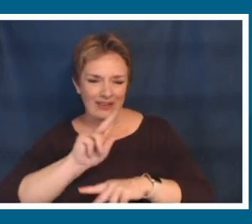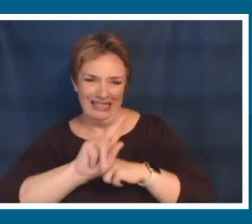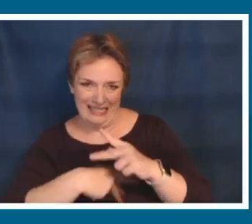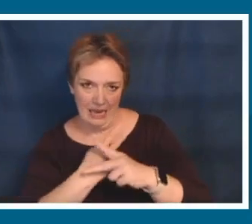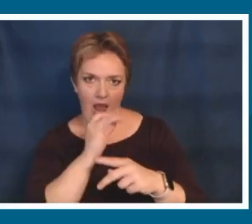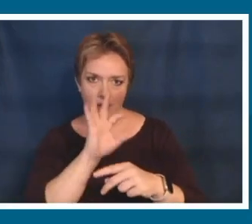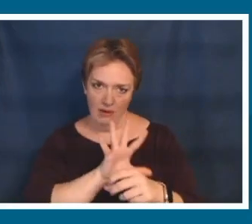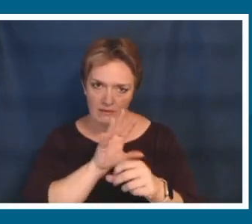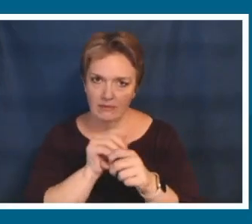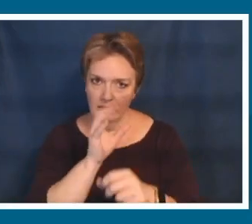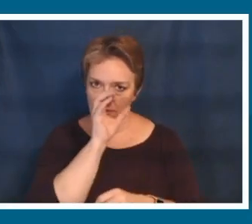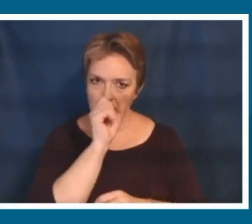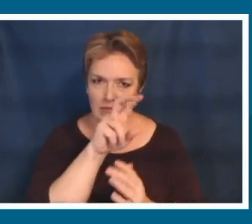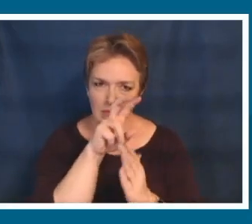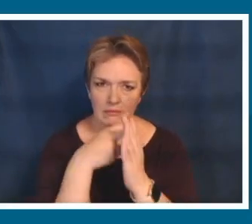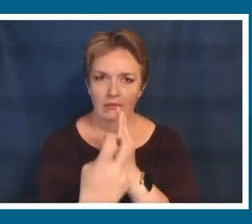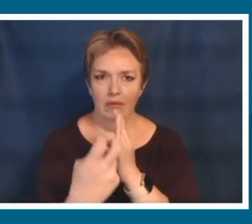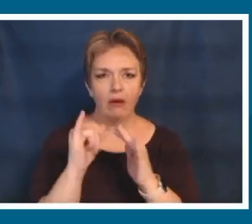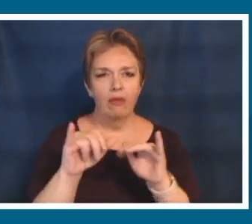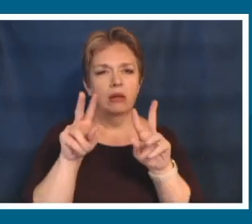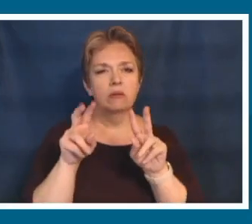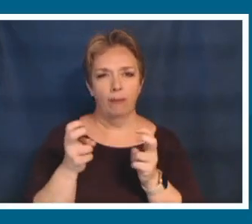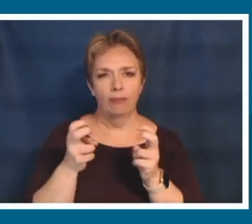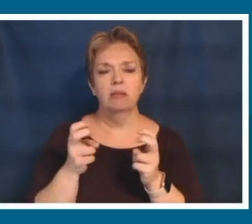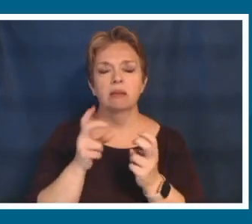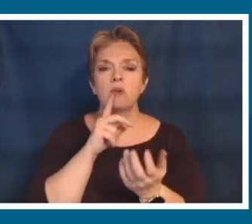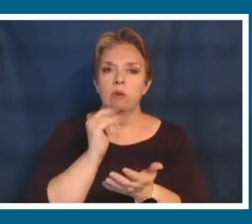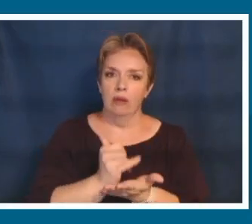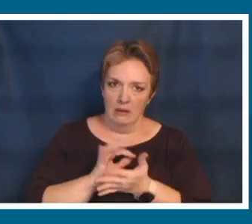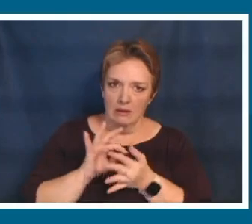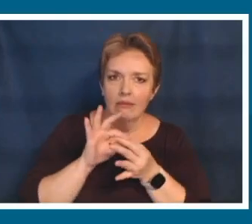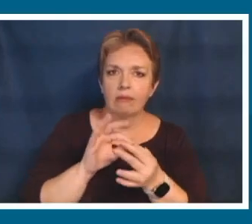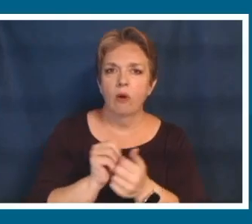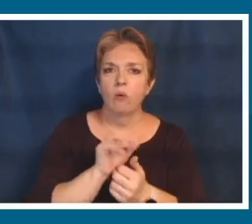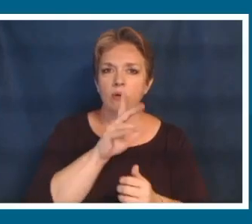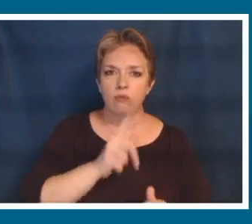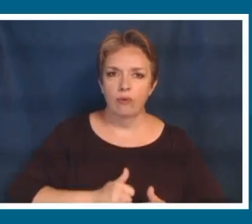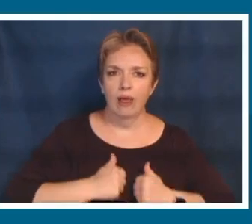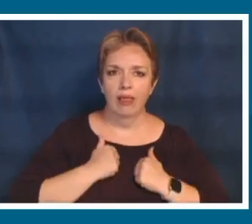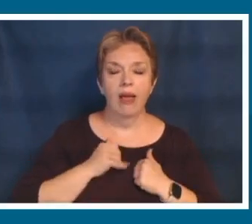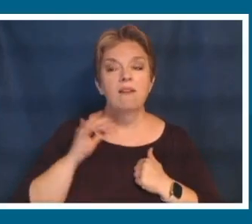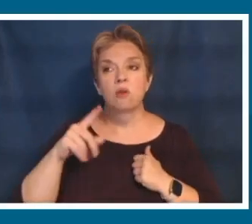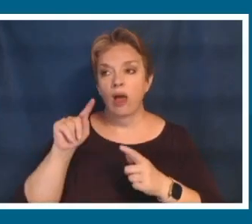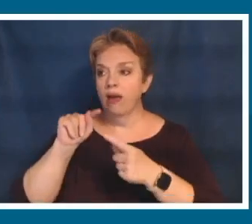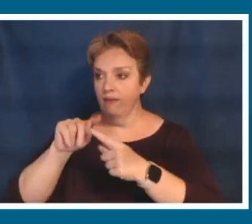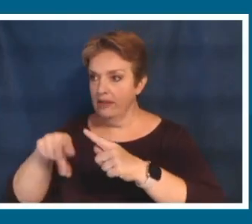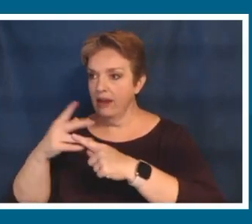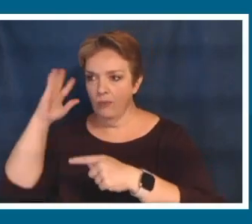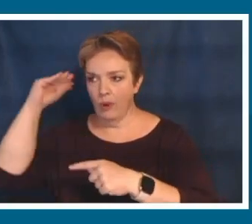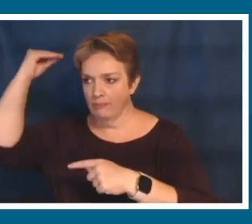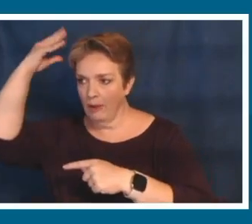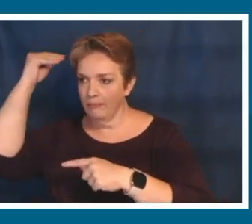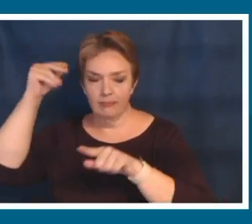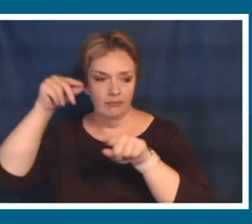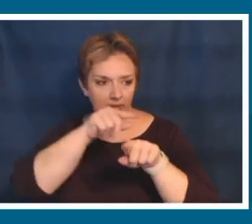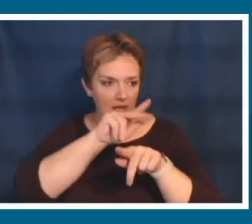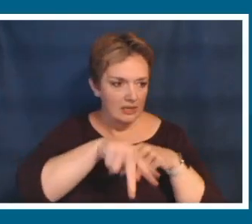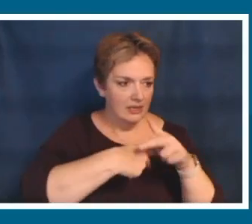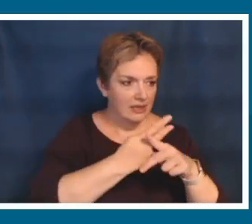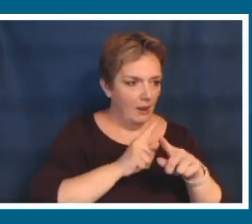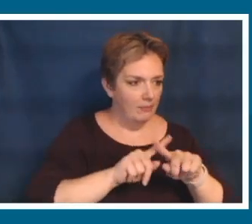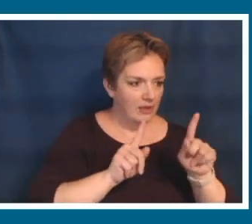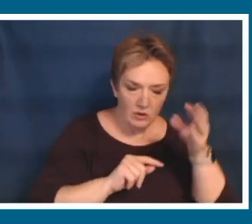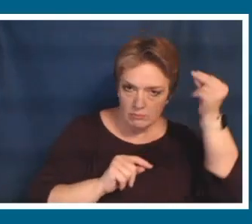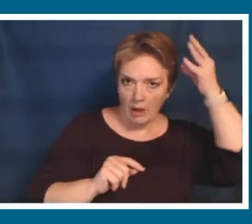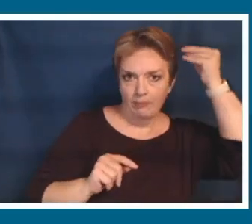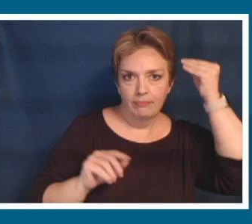get engaged, to connect to their real life, will light up a different part of the brain. And different